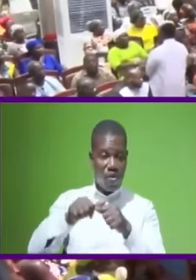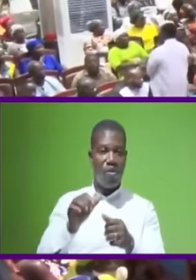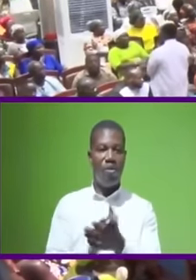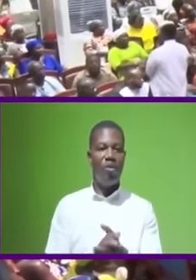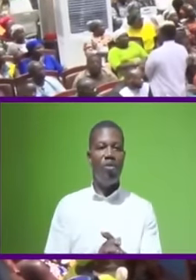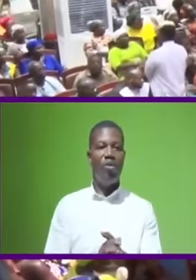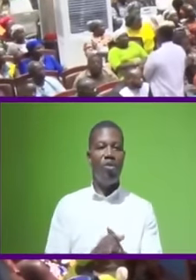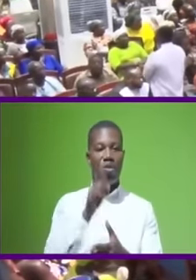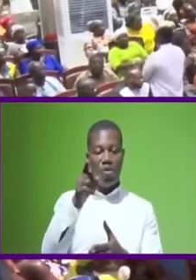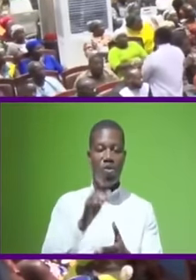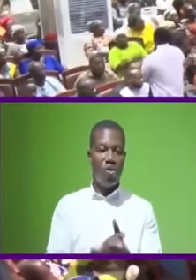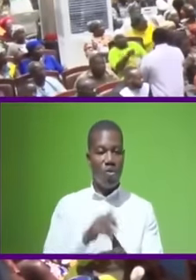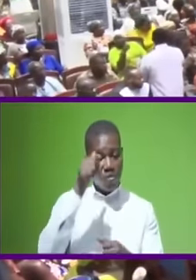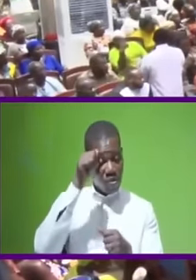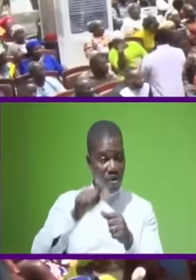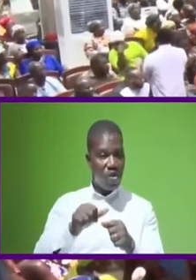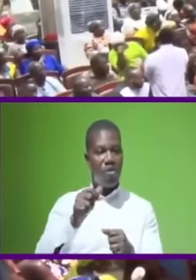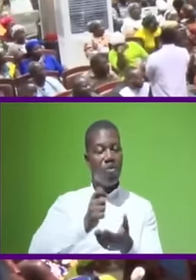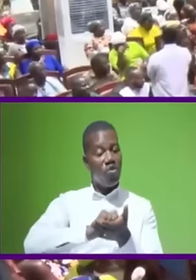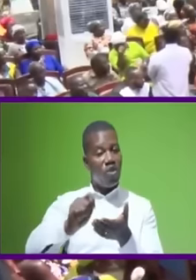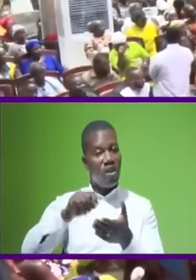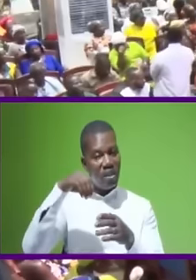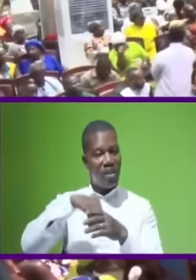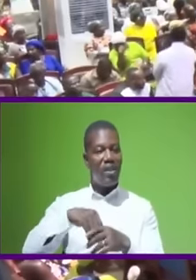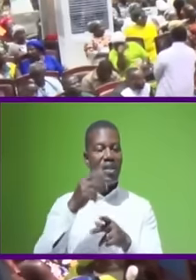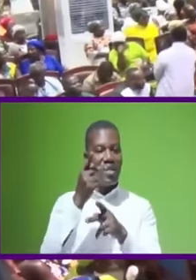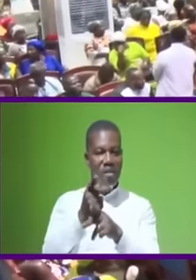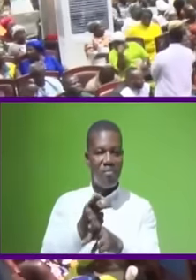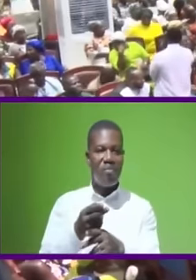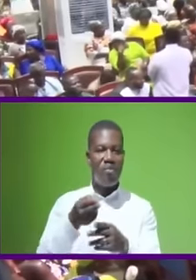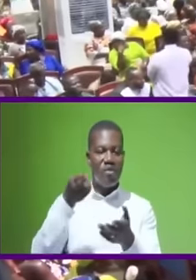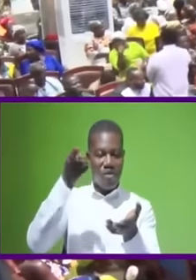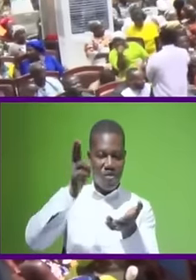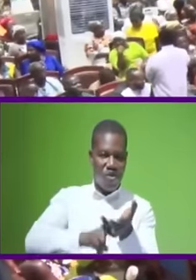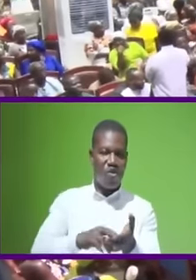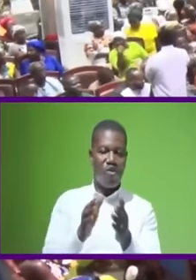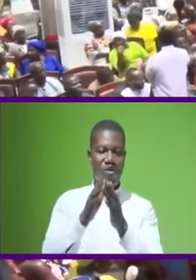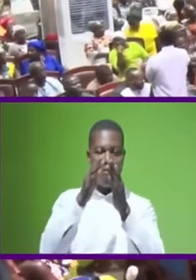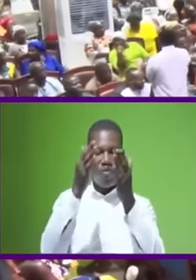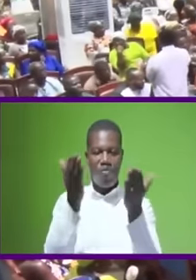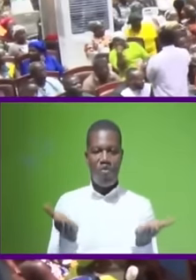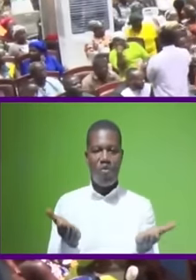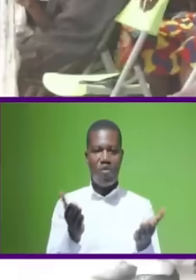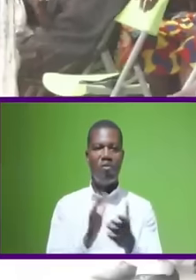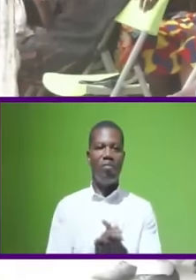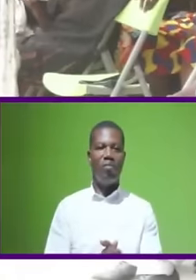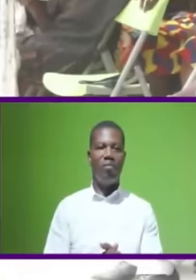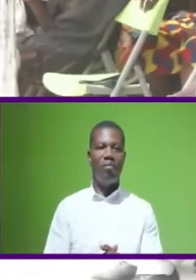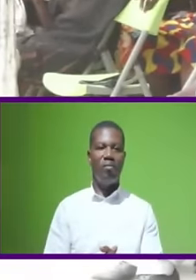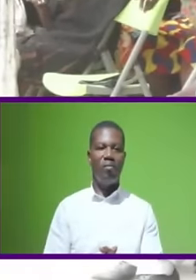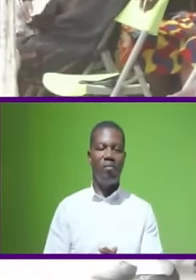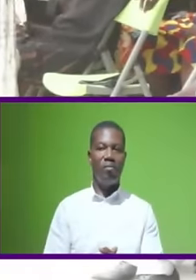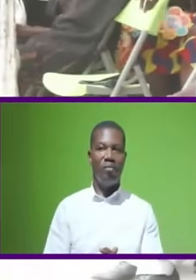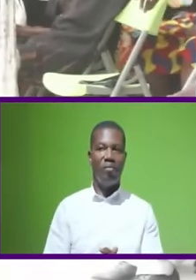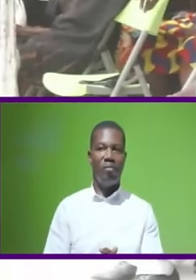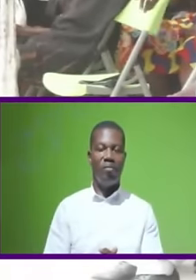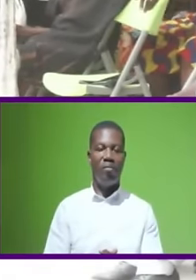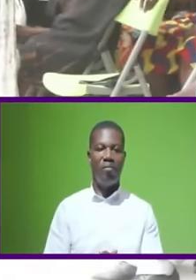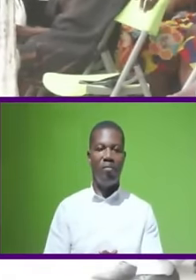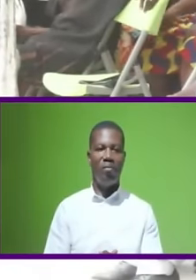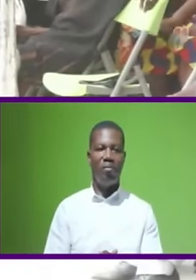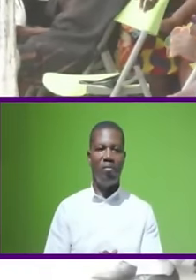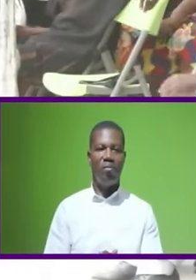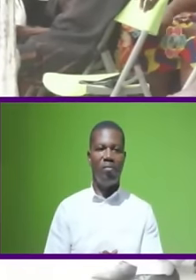is that you came for a form, and the people in charge told you you do not qualify because you are not part. But